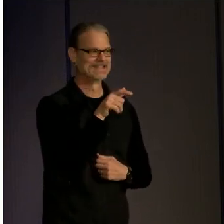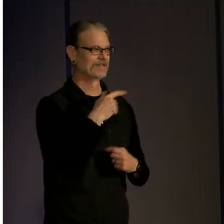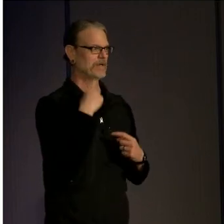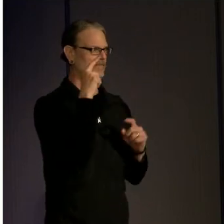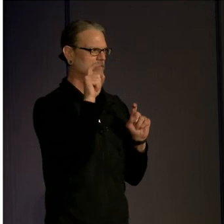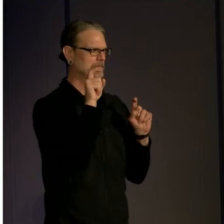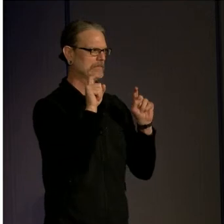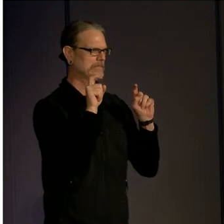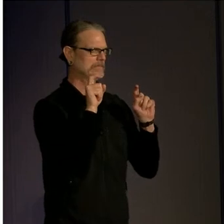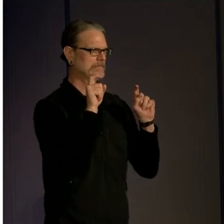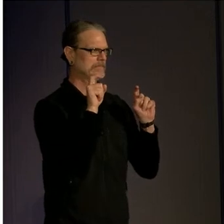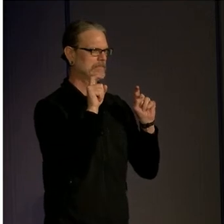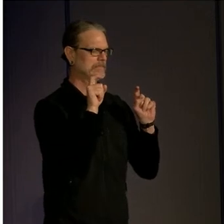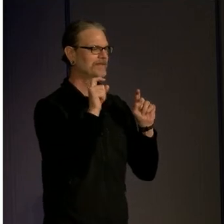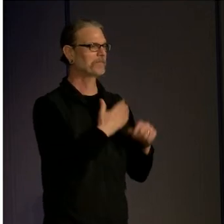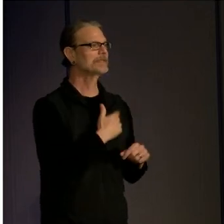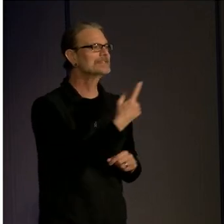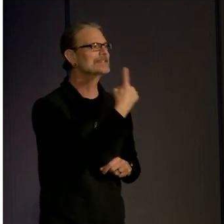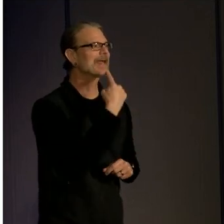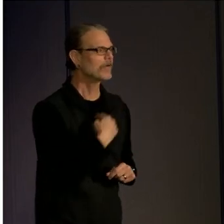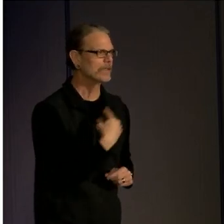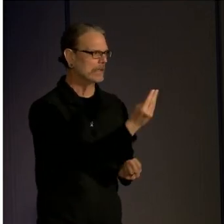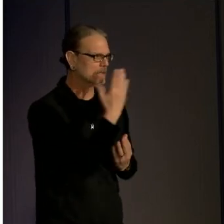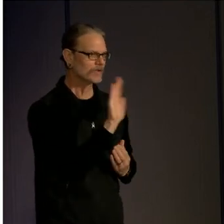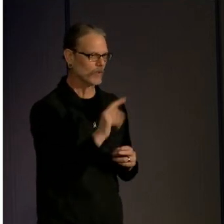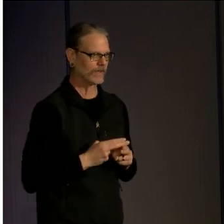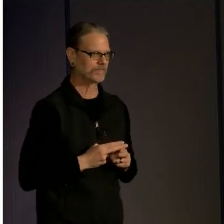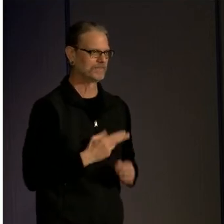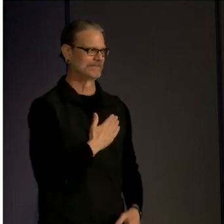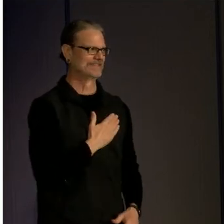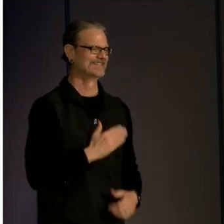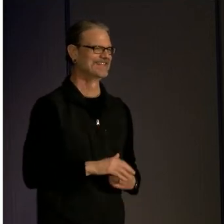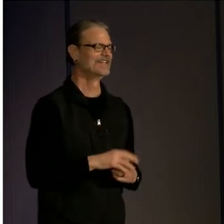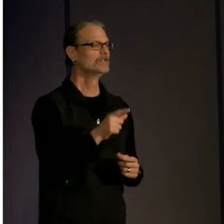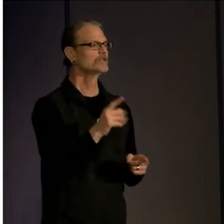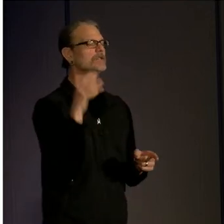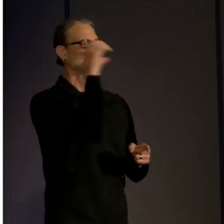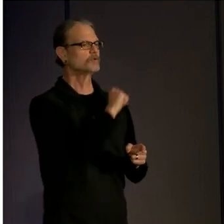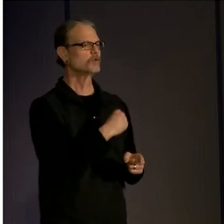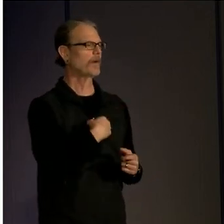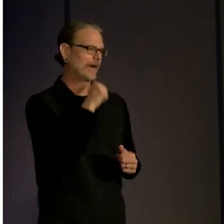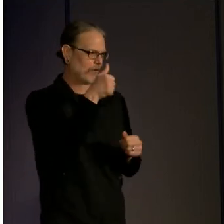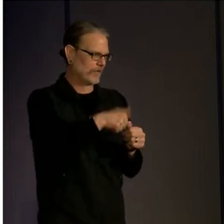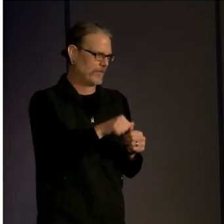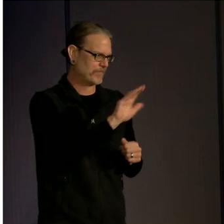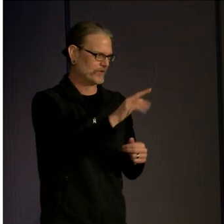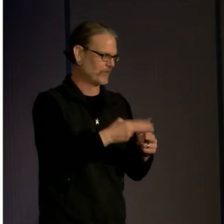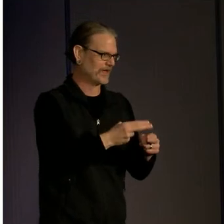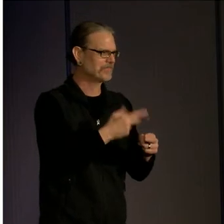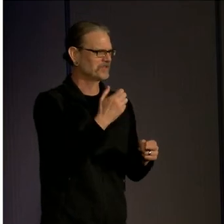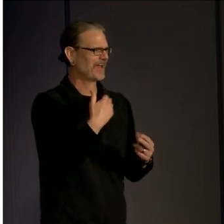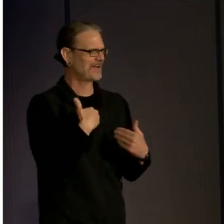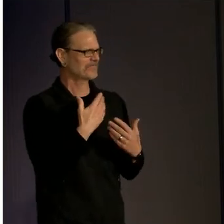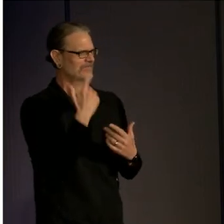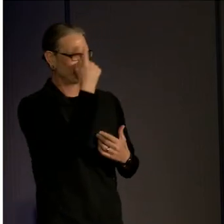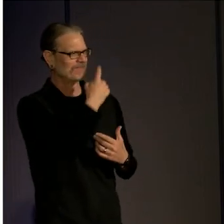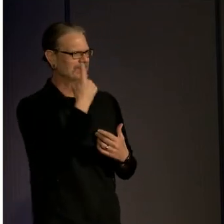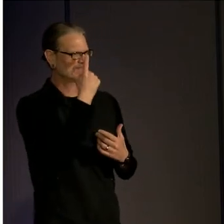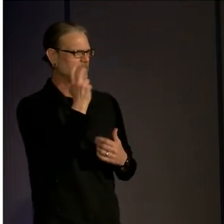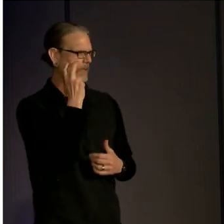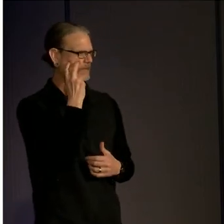just kind of lost, please tell me your name. just assume I don't remember your name, because I do have a little bit of that face